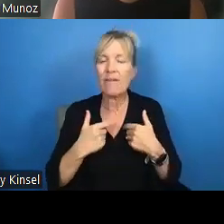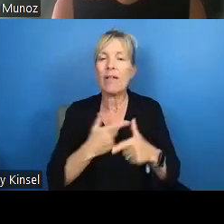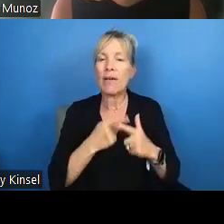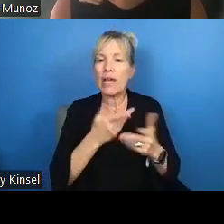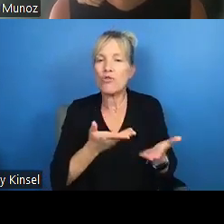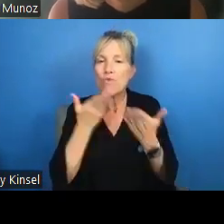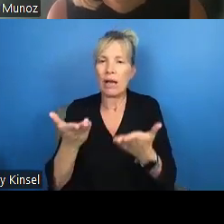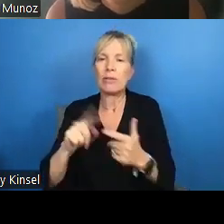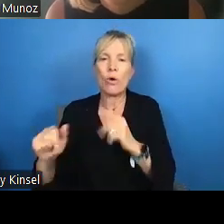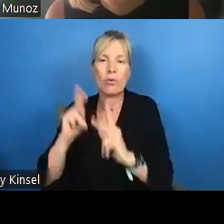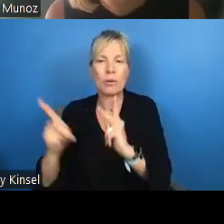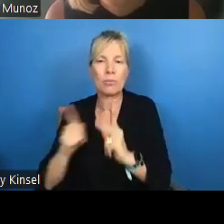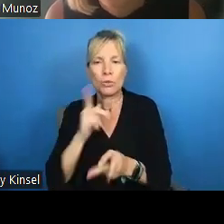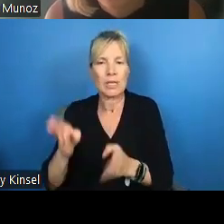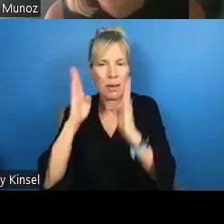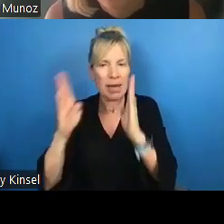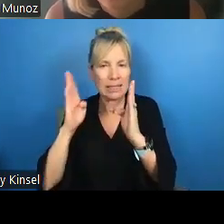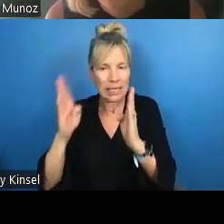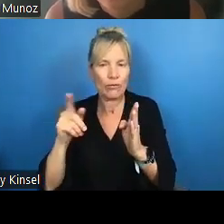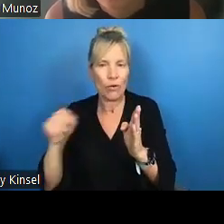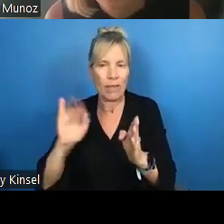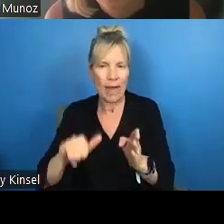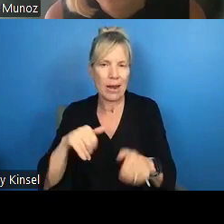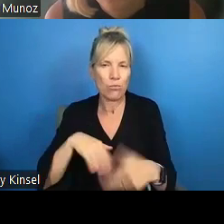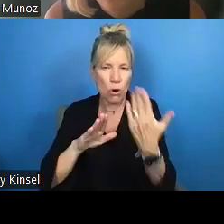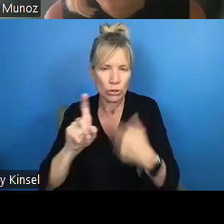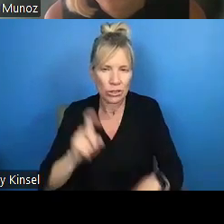pay attention to in that approach.